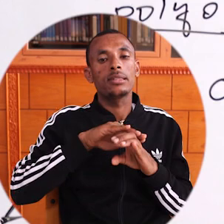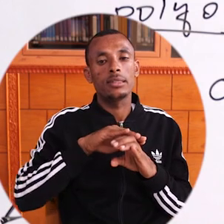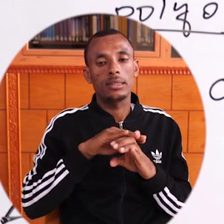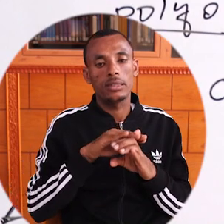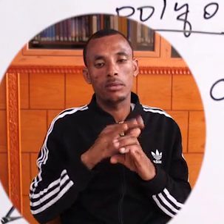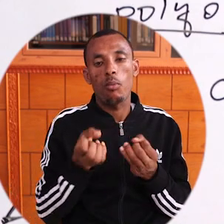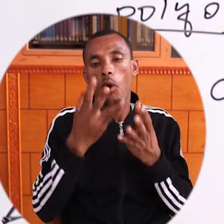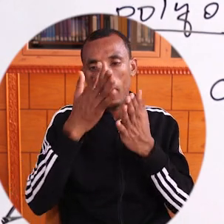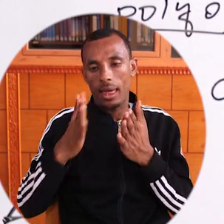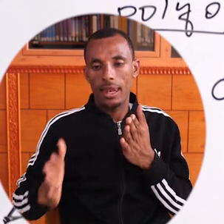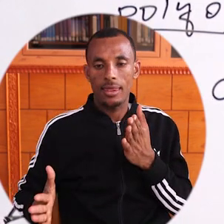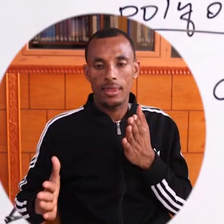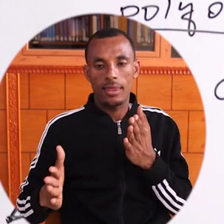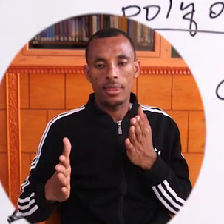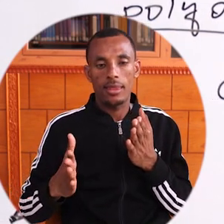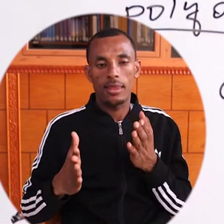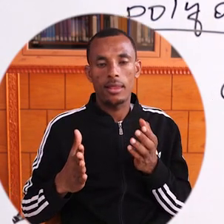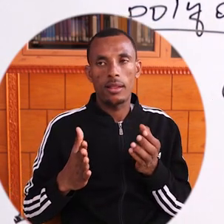polygon.